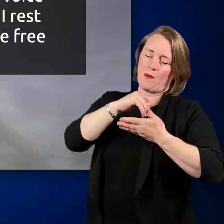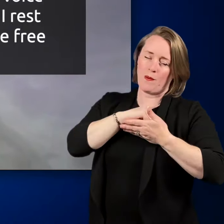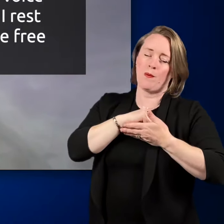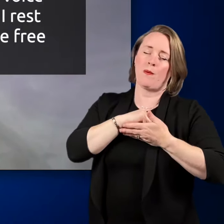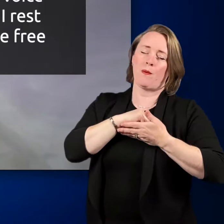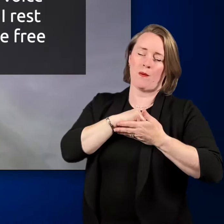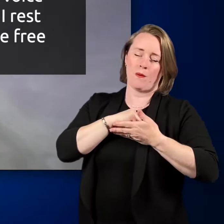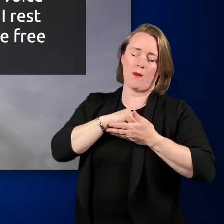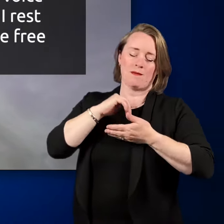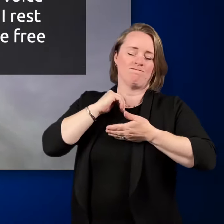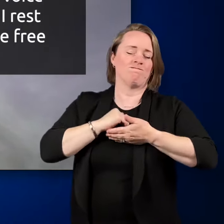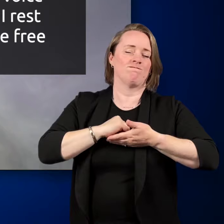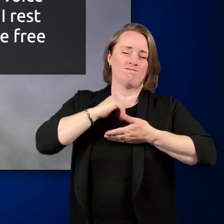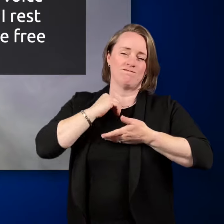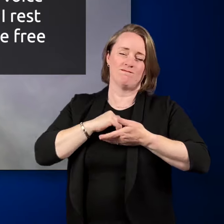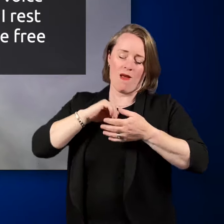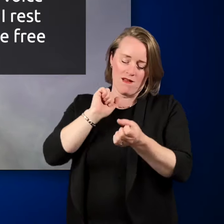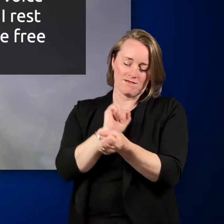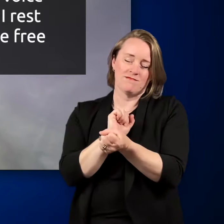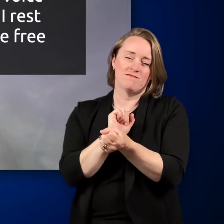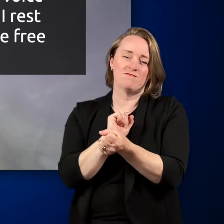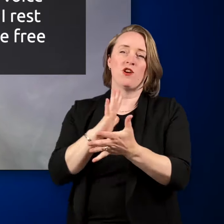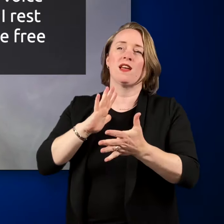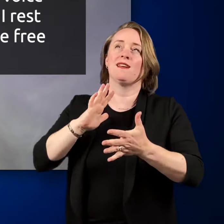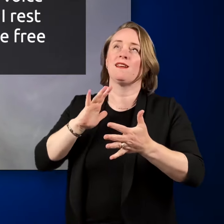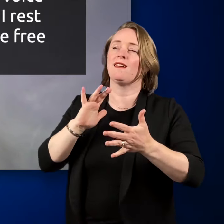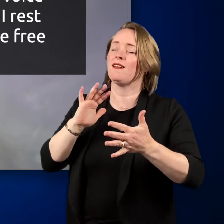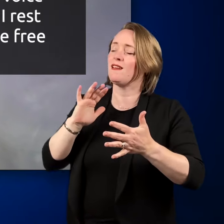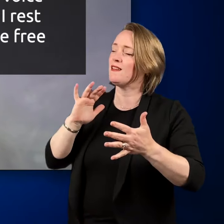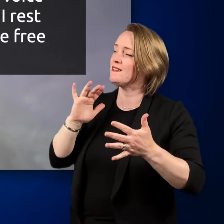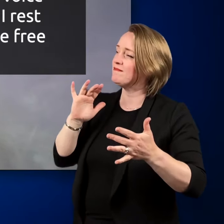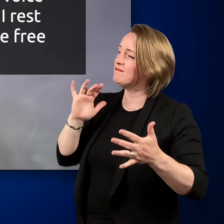me and set me free.